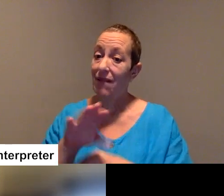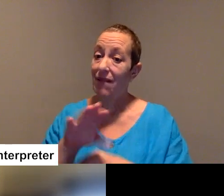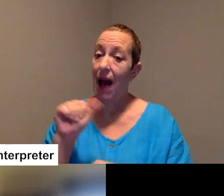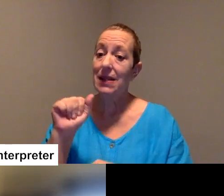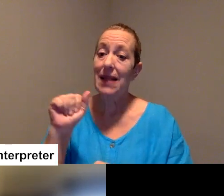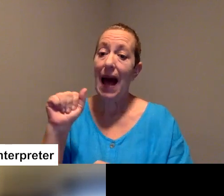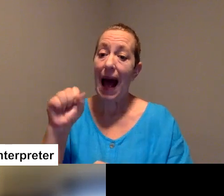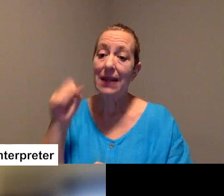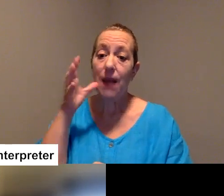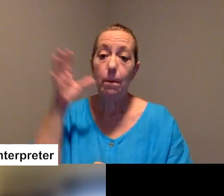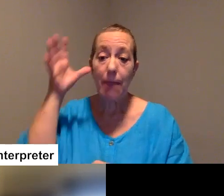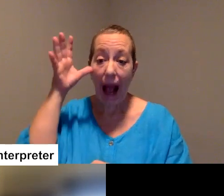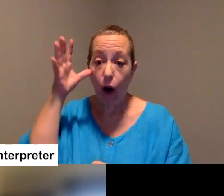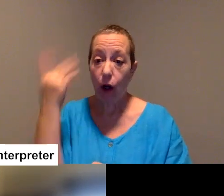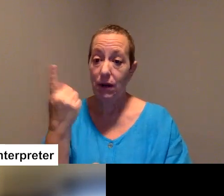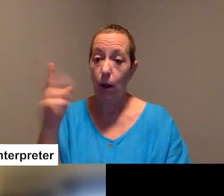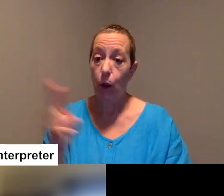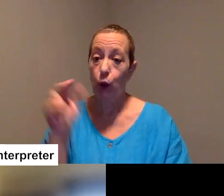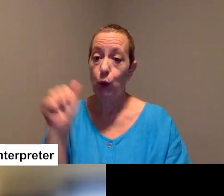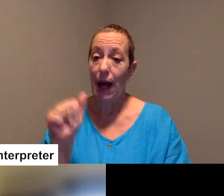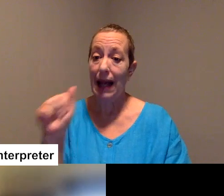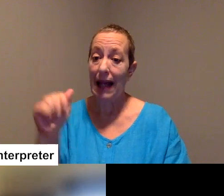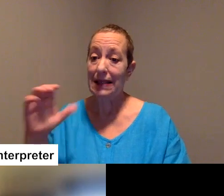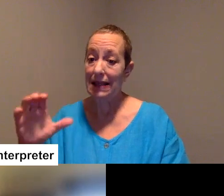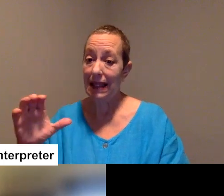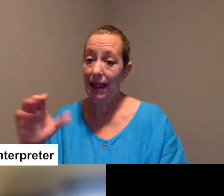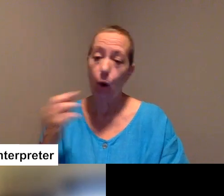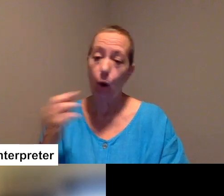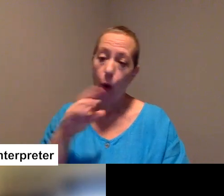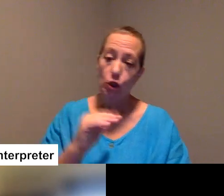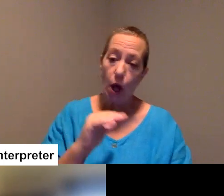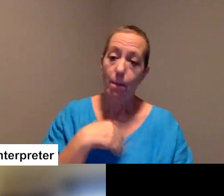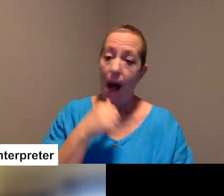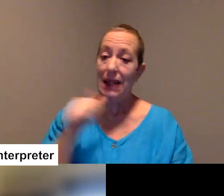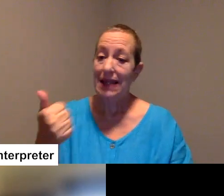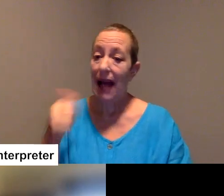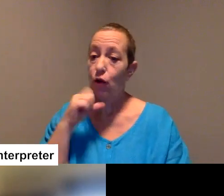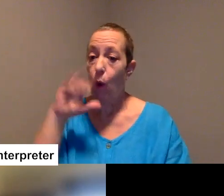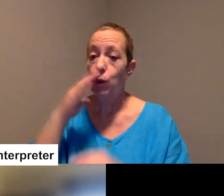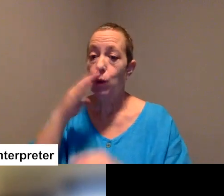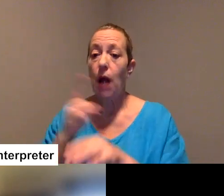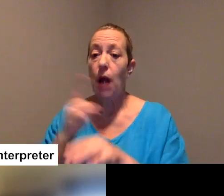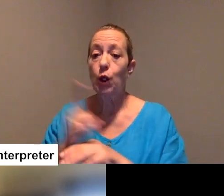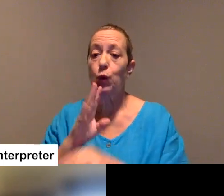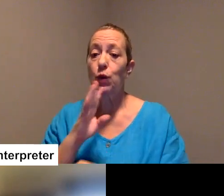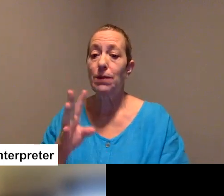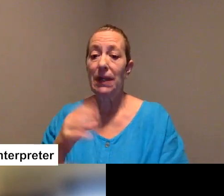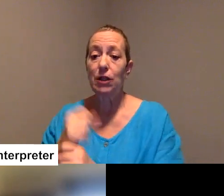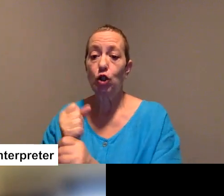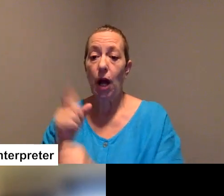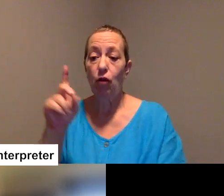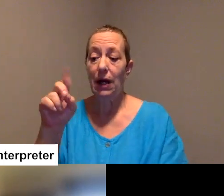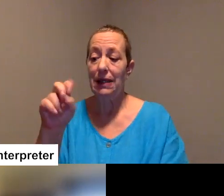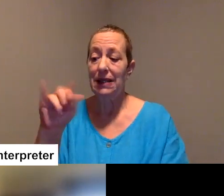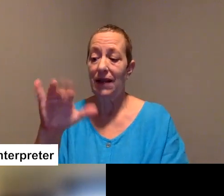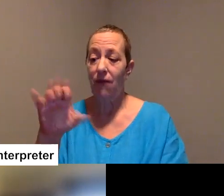AAC user or advice for my child? My 10-year-old son uses a speech generating device and he gets frustrated